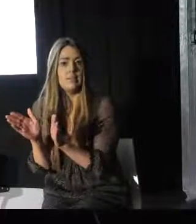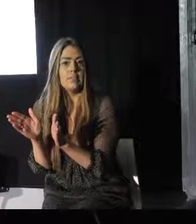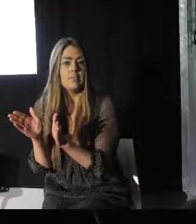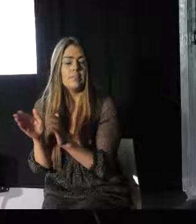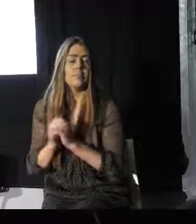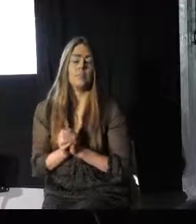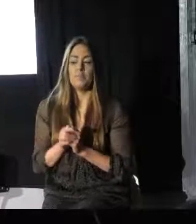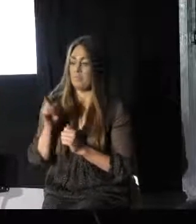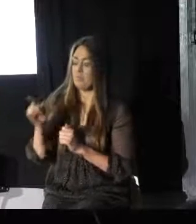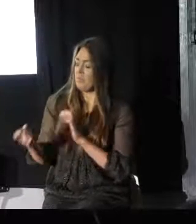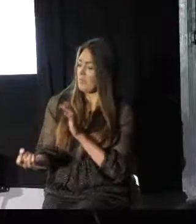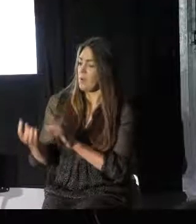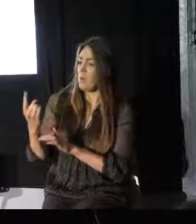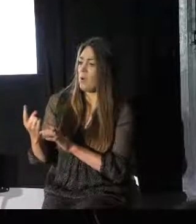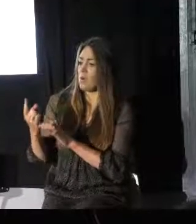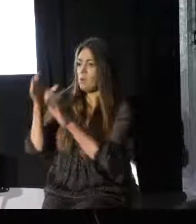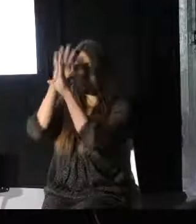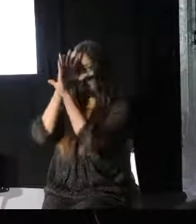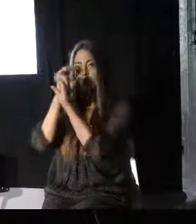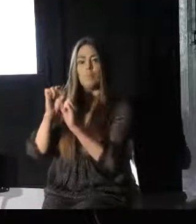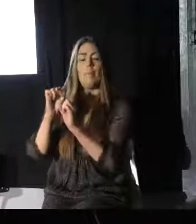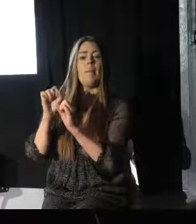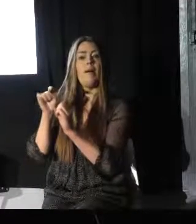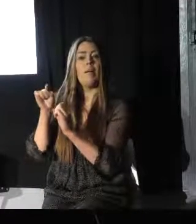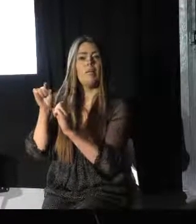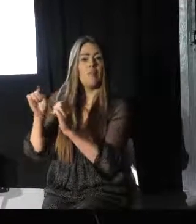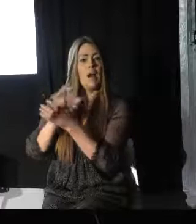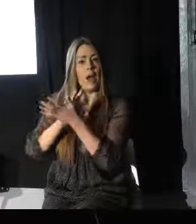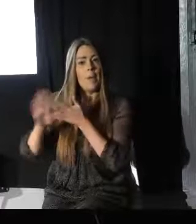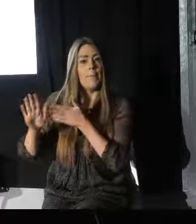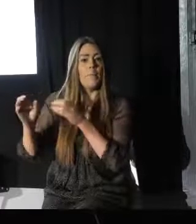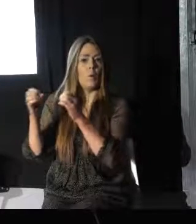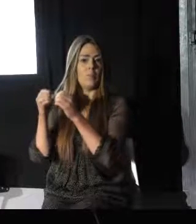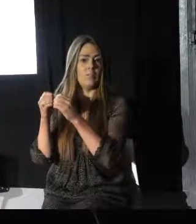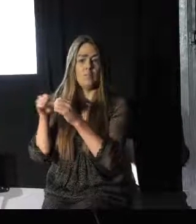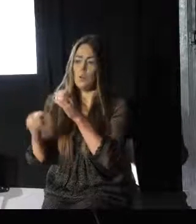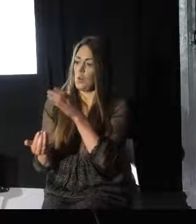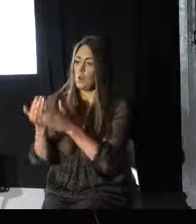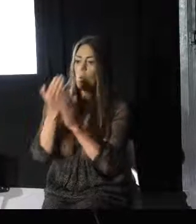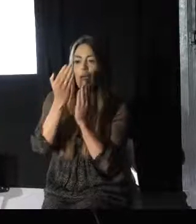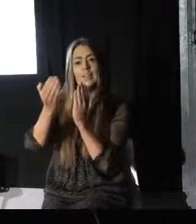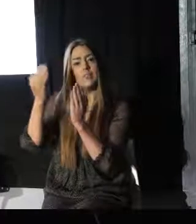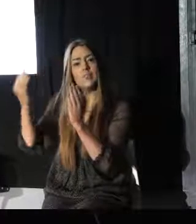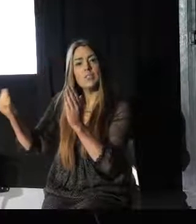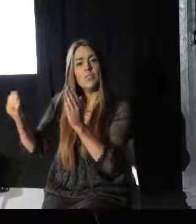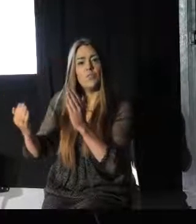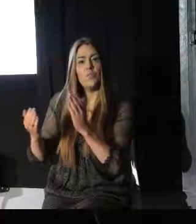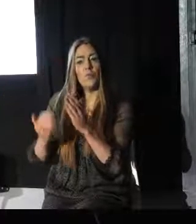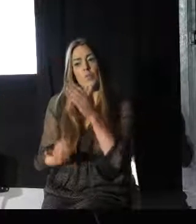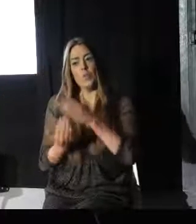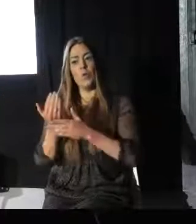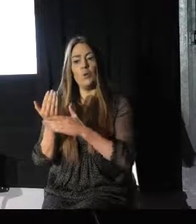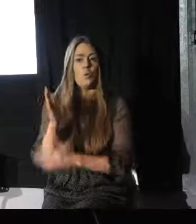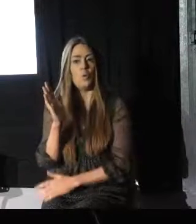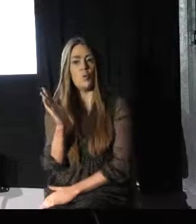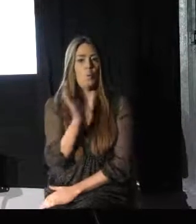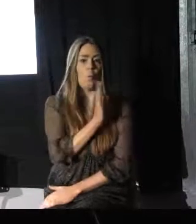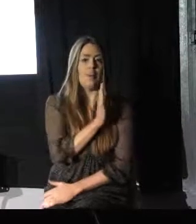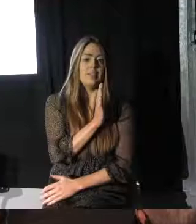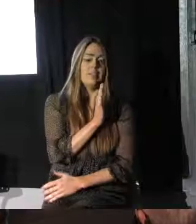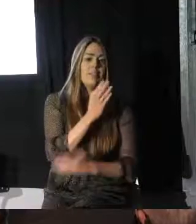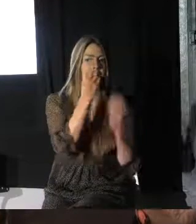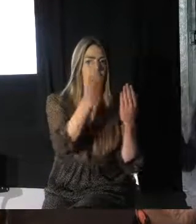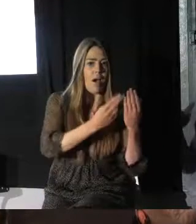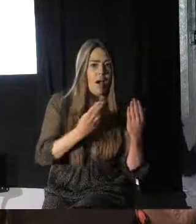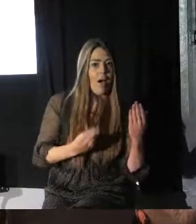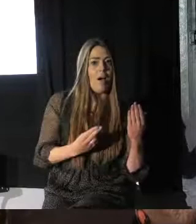a monument to the Humboldts. It's a new exhibition space for the non-Western art which was previously out